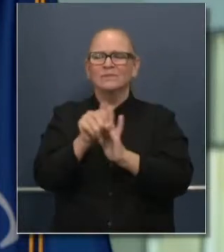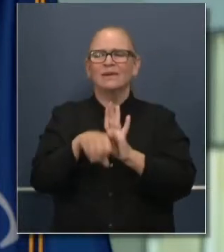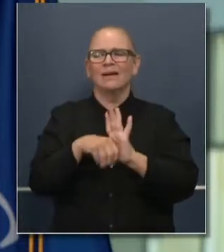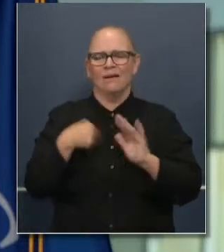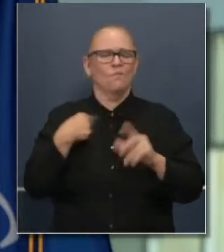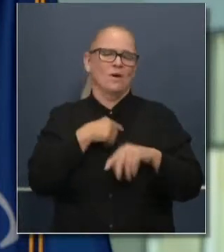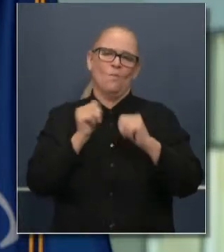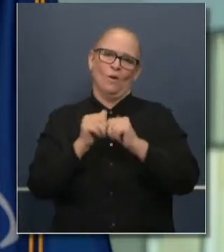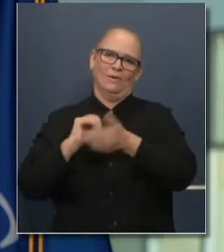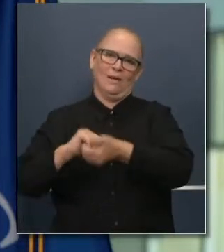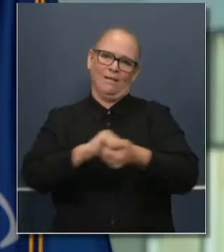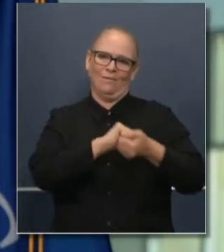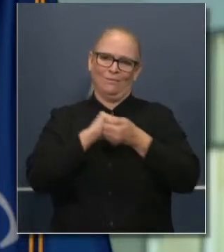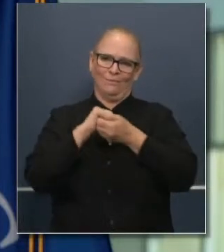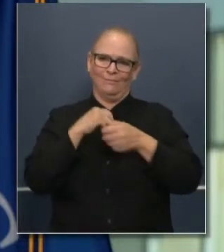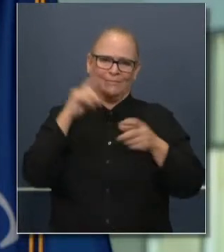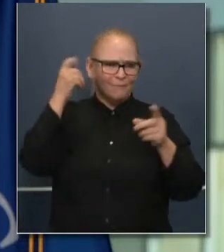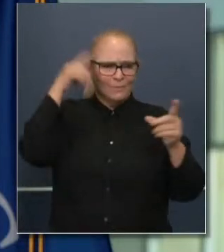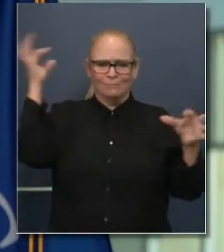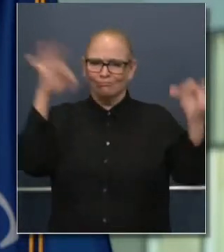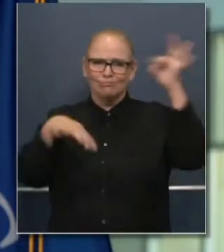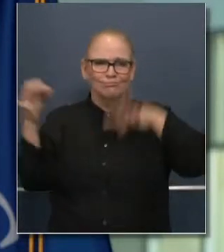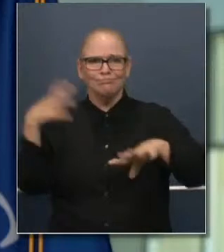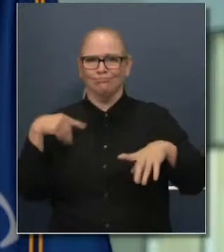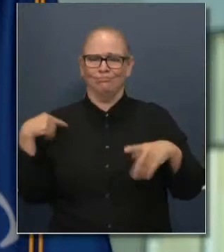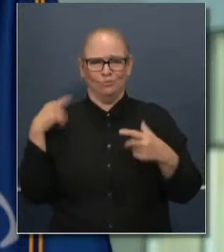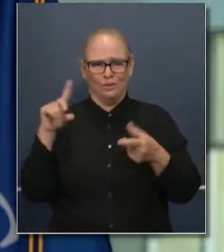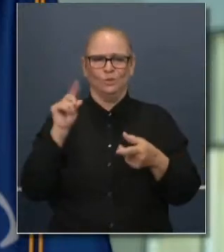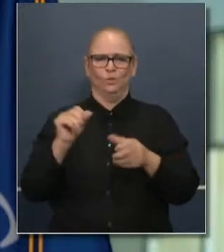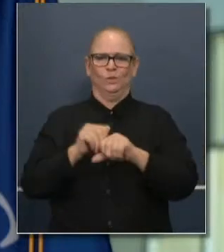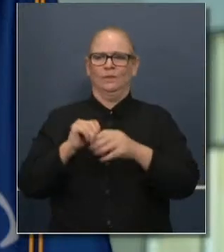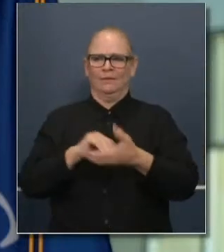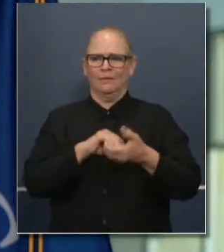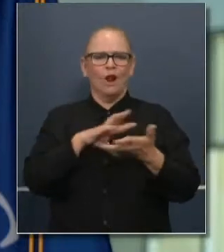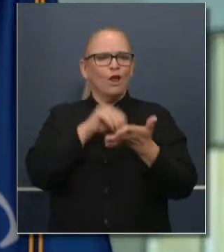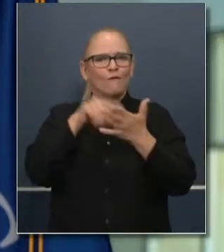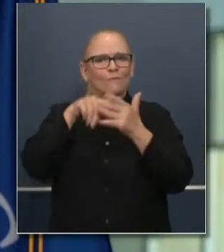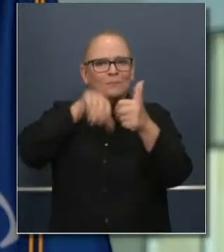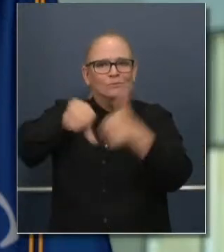brains of our respective colleagues, as well as connect, as